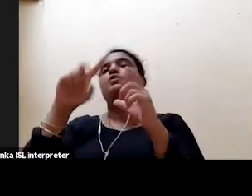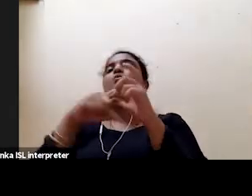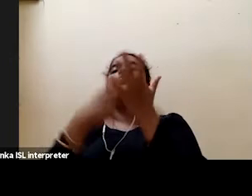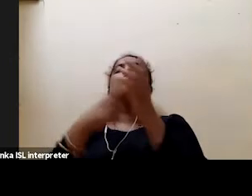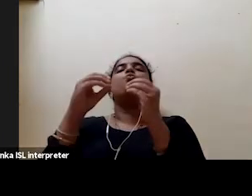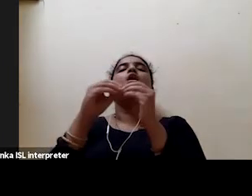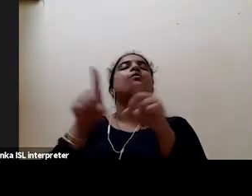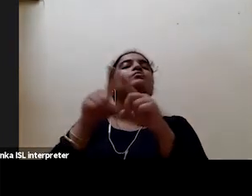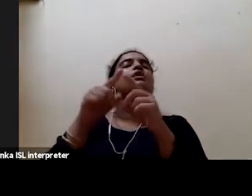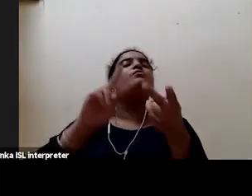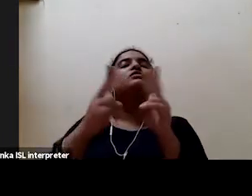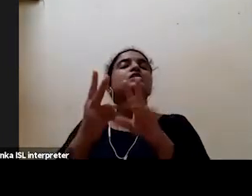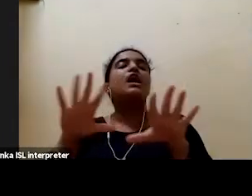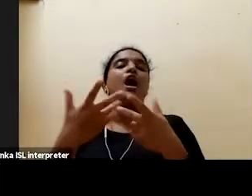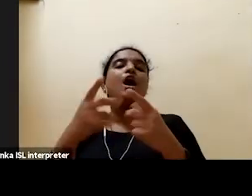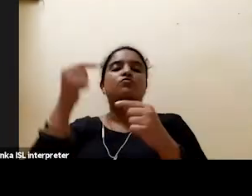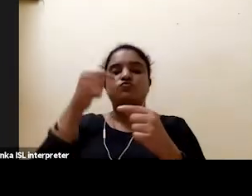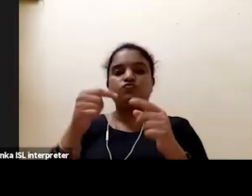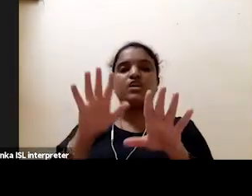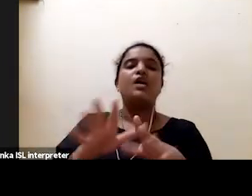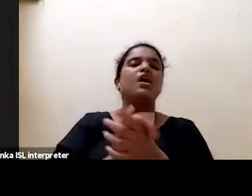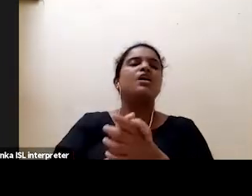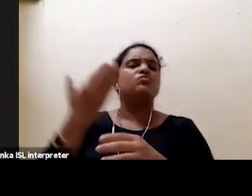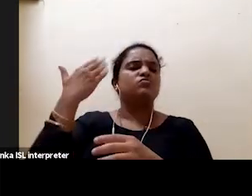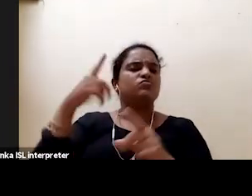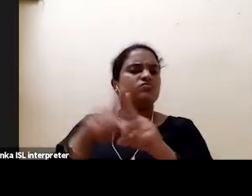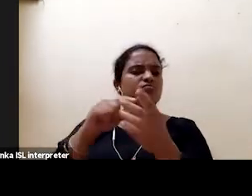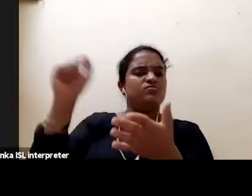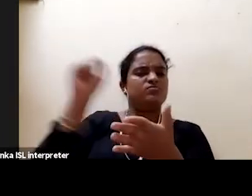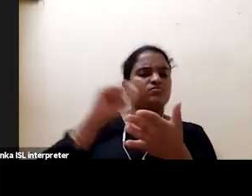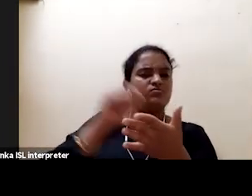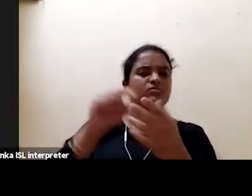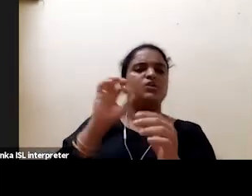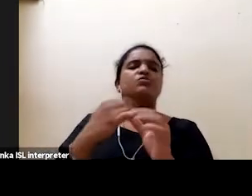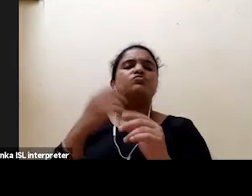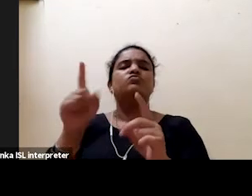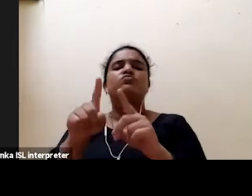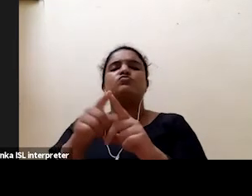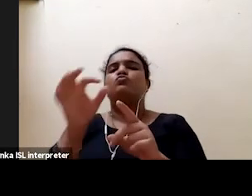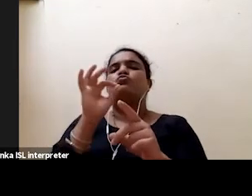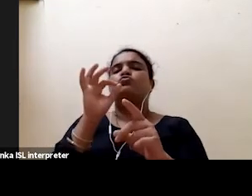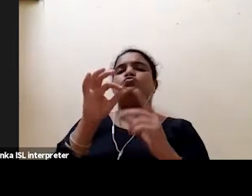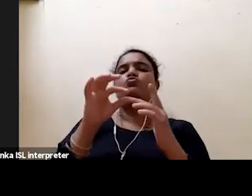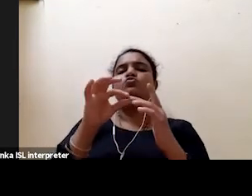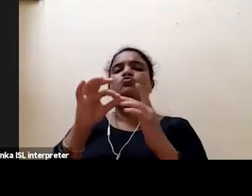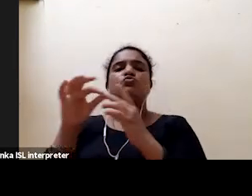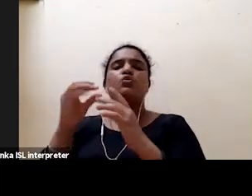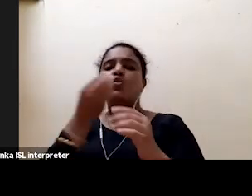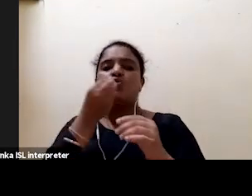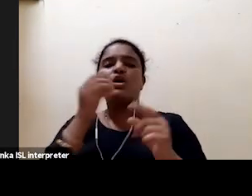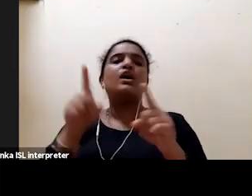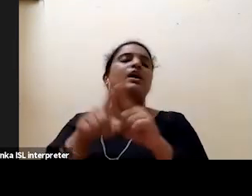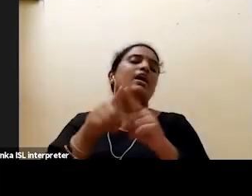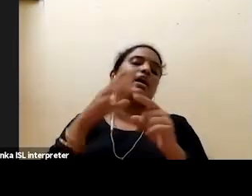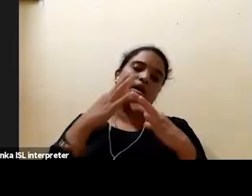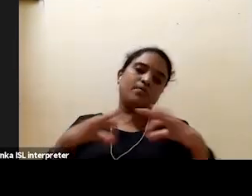that. It definitely helps. So when I was writing my book, Everyday Superfoods, after I submitted the manuscript,